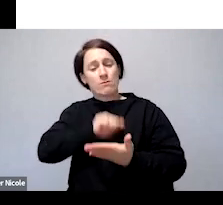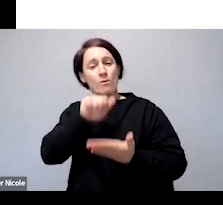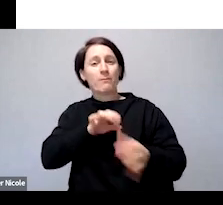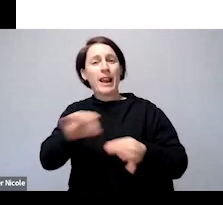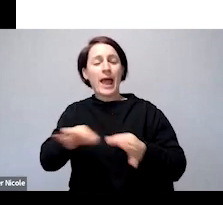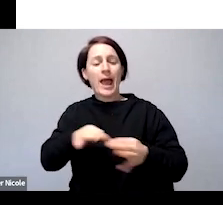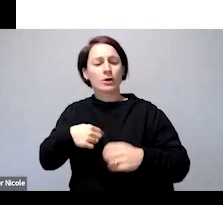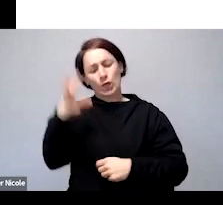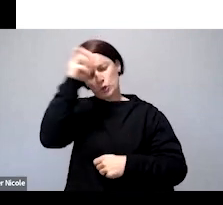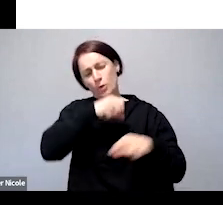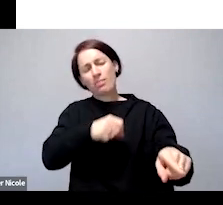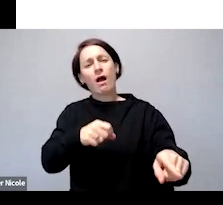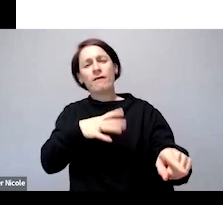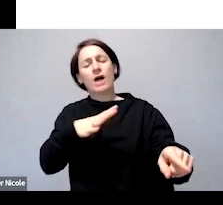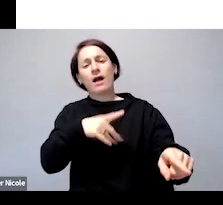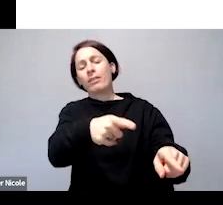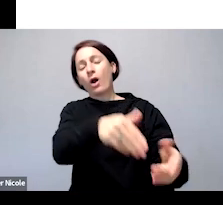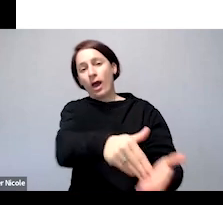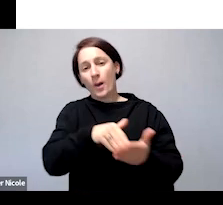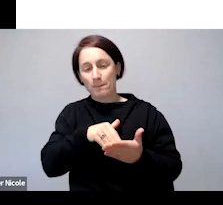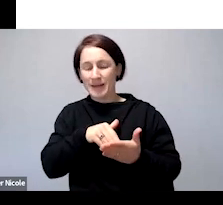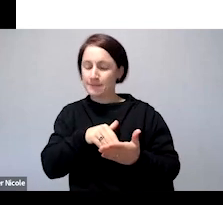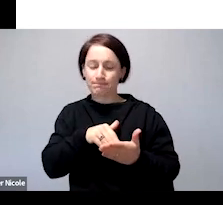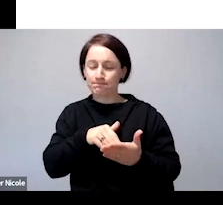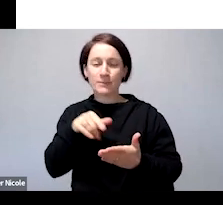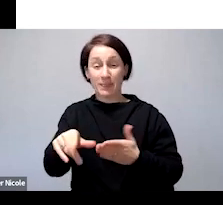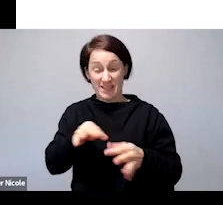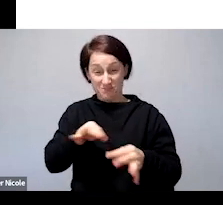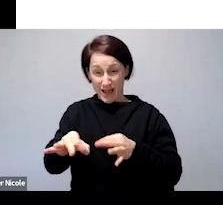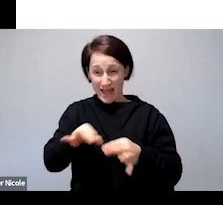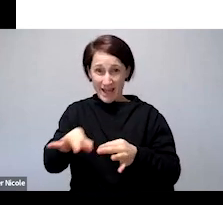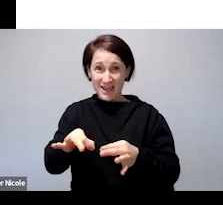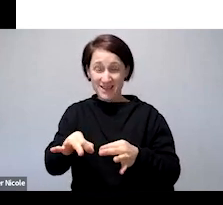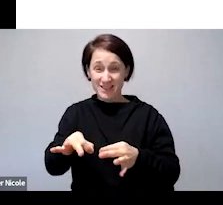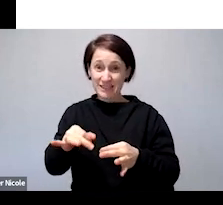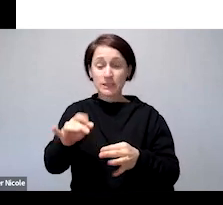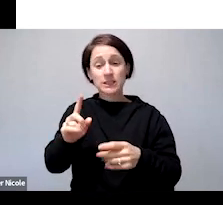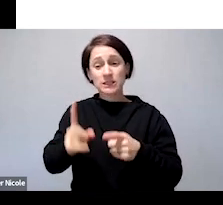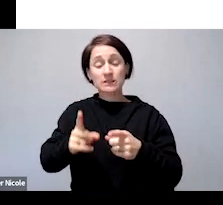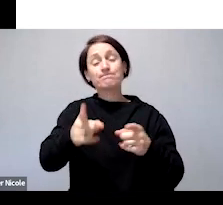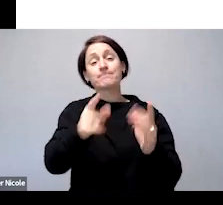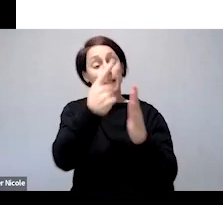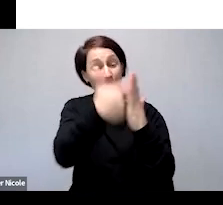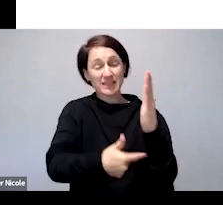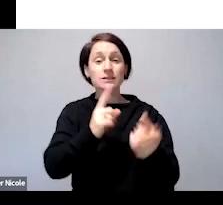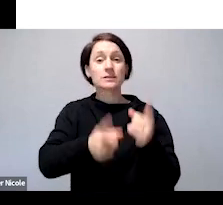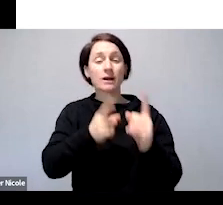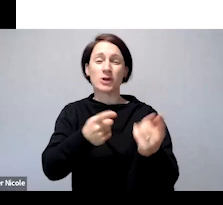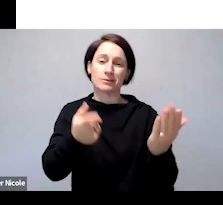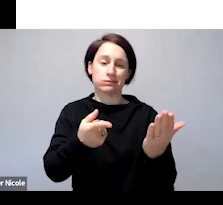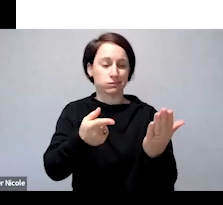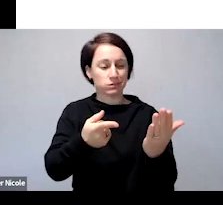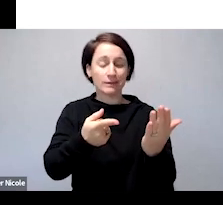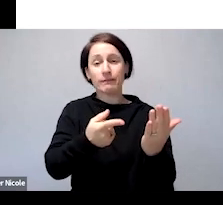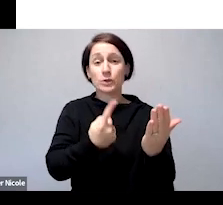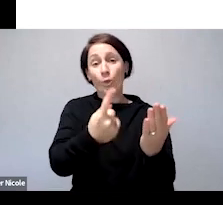has made that plan for them. These superficial planning requirements can tick some boxes, I suppose, but are not a